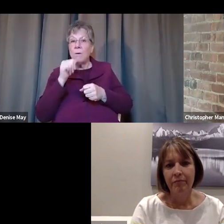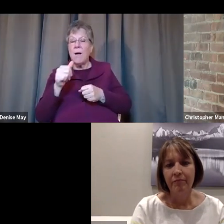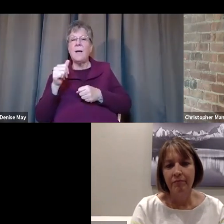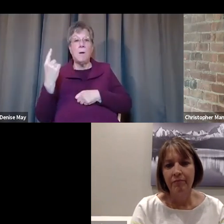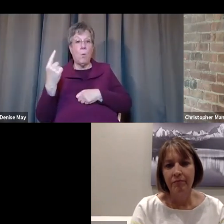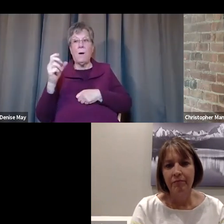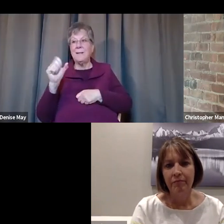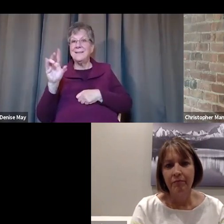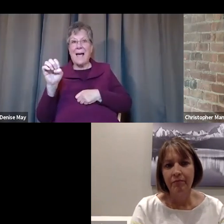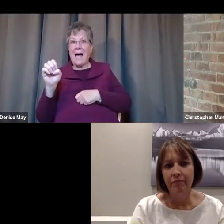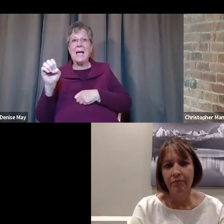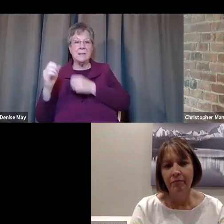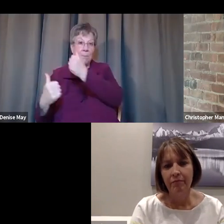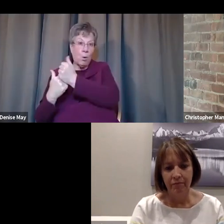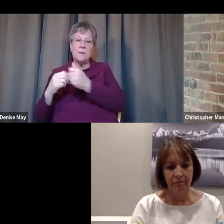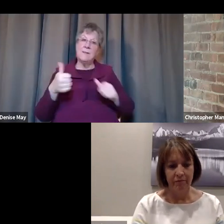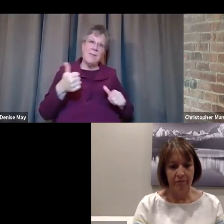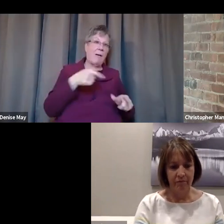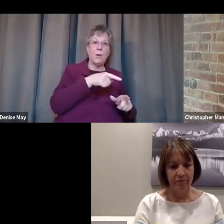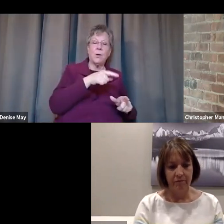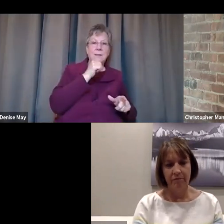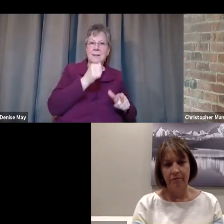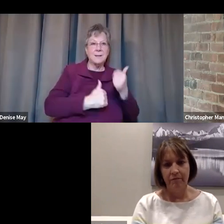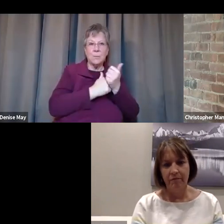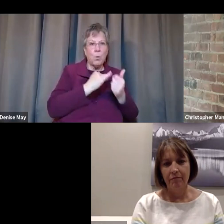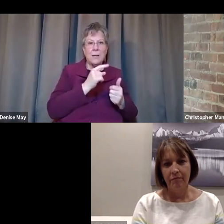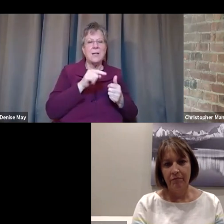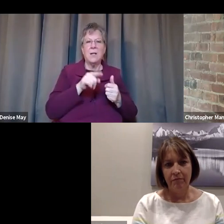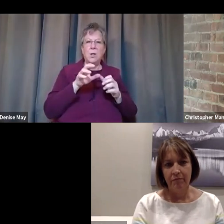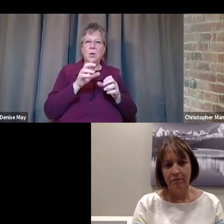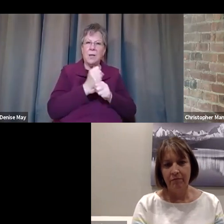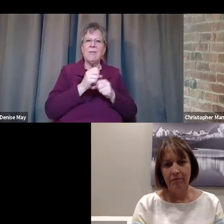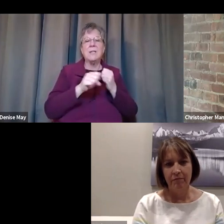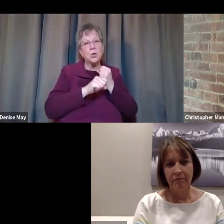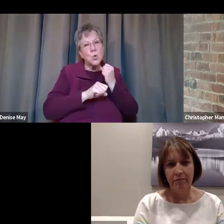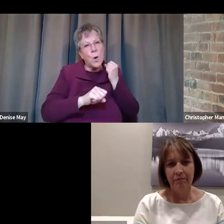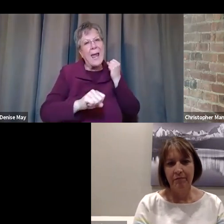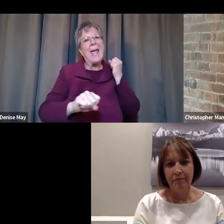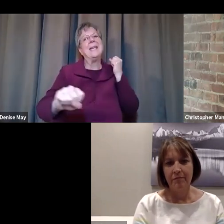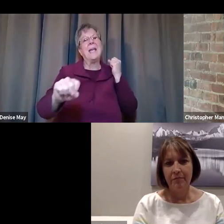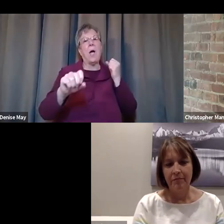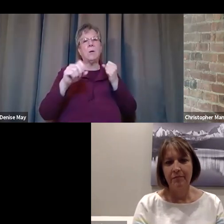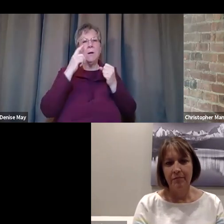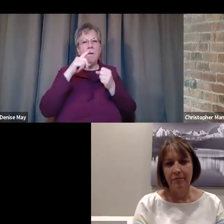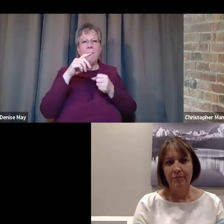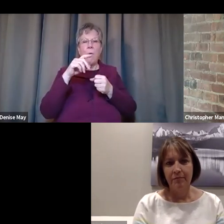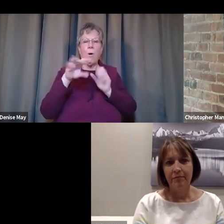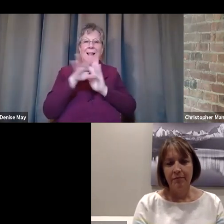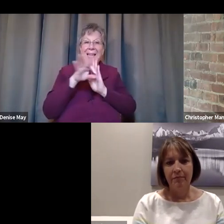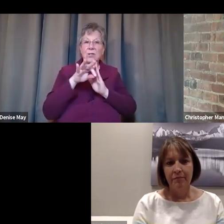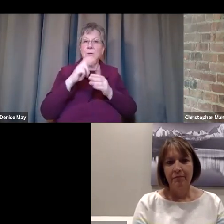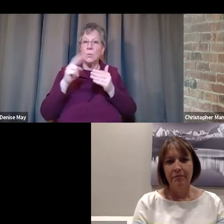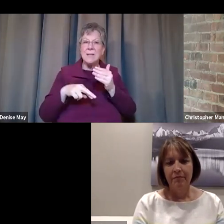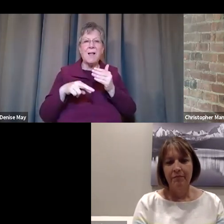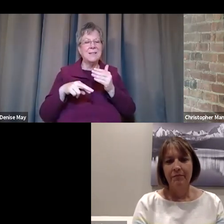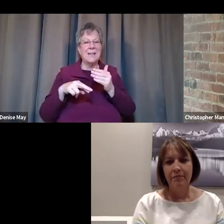in that way, and then you get this consequent dragging out of the election results in a way that reinforces all the prior.